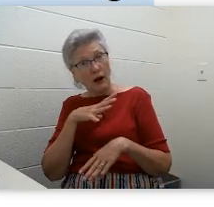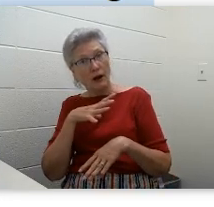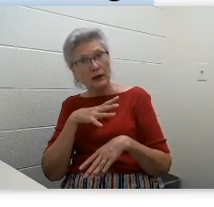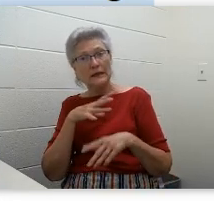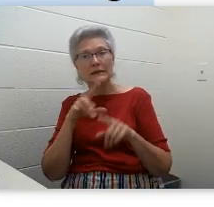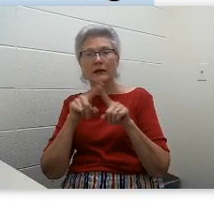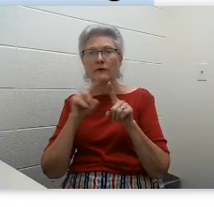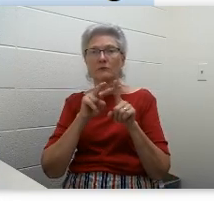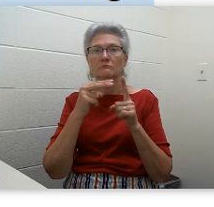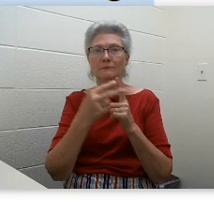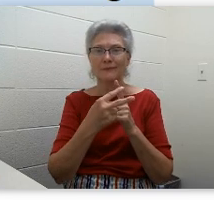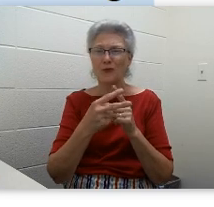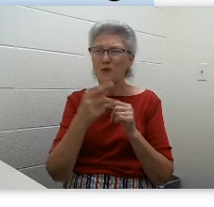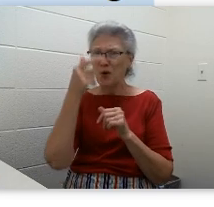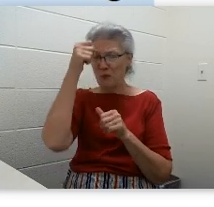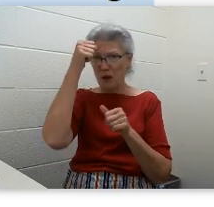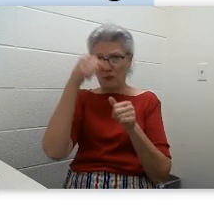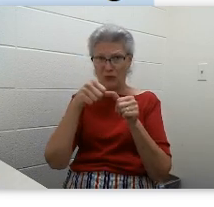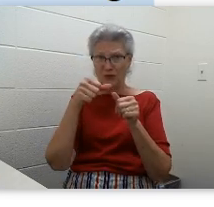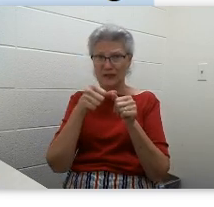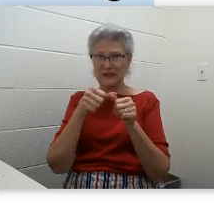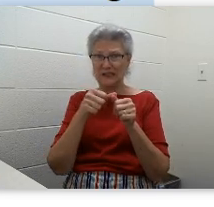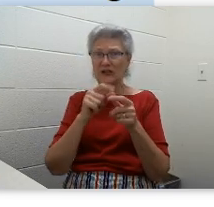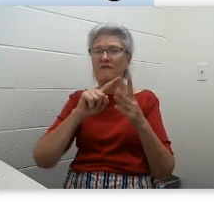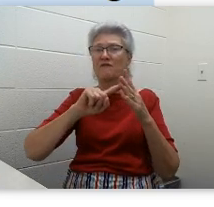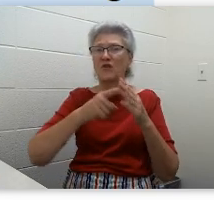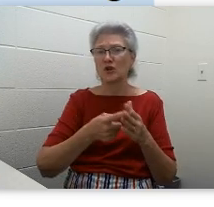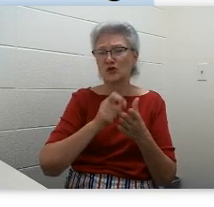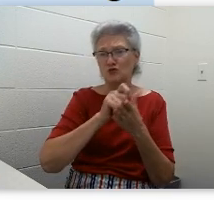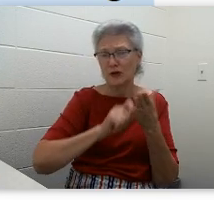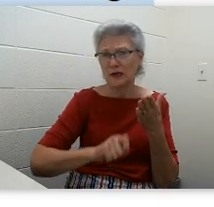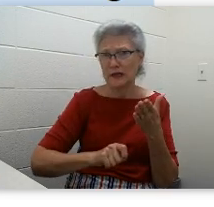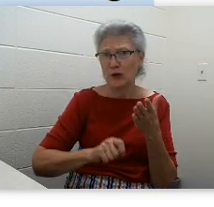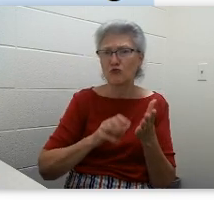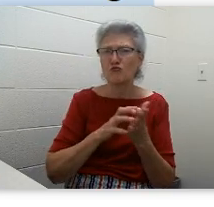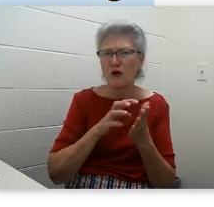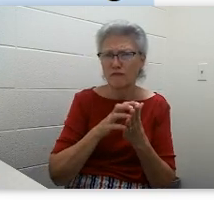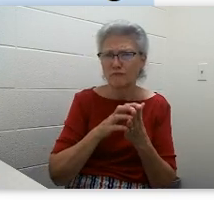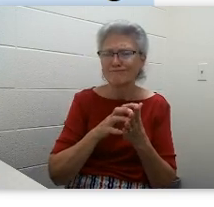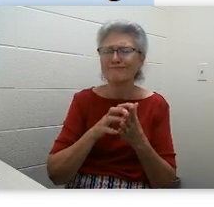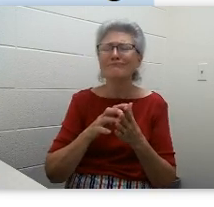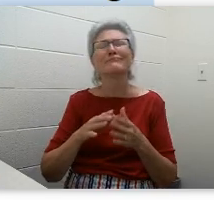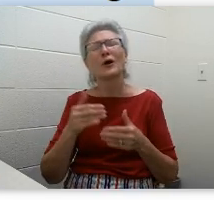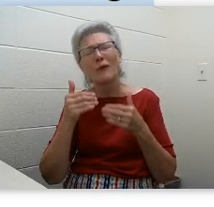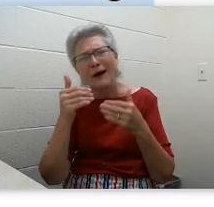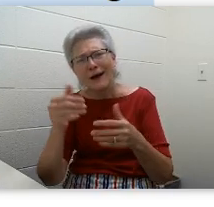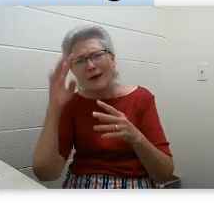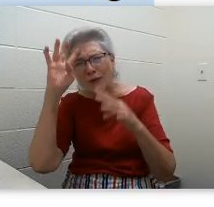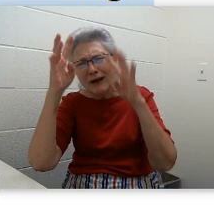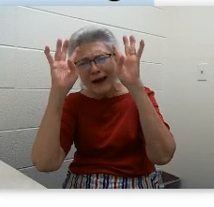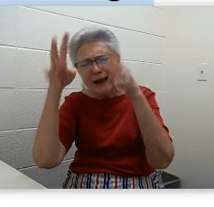this is your rough draft. Be creative. You've got this.